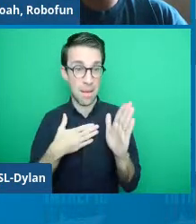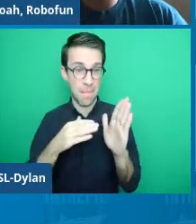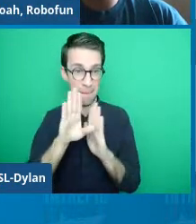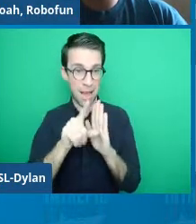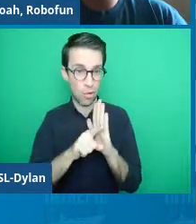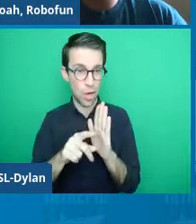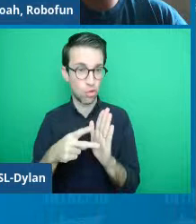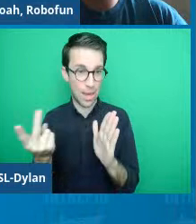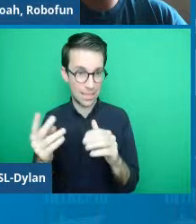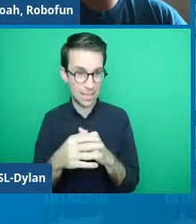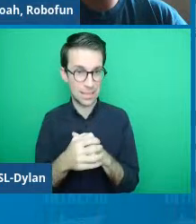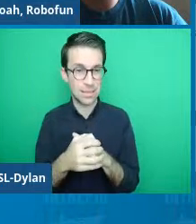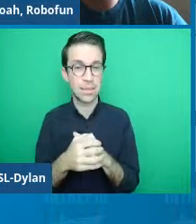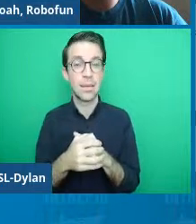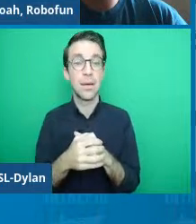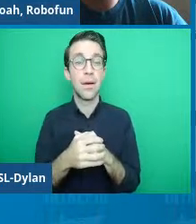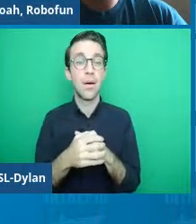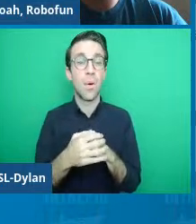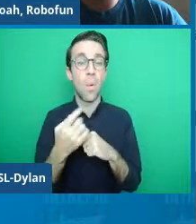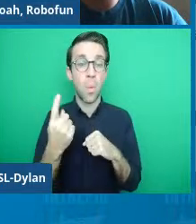but in one of them, I'm going to say,